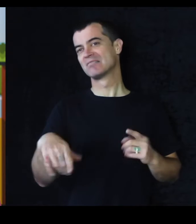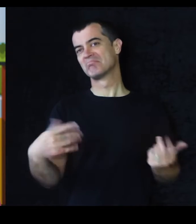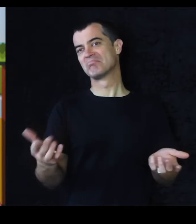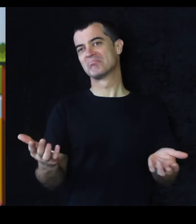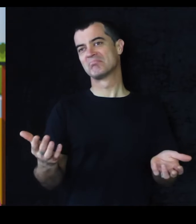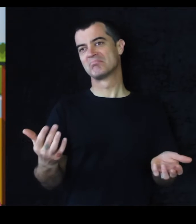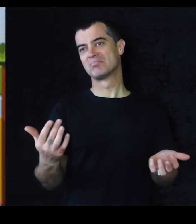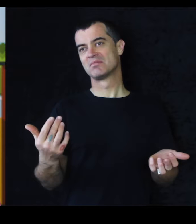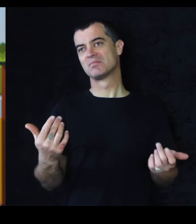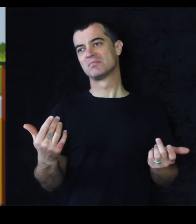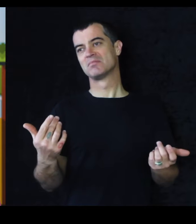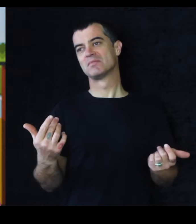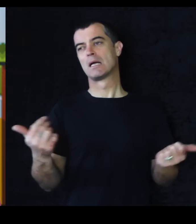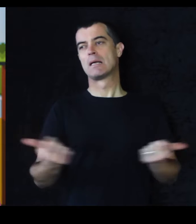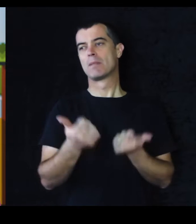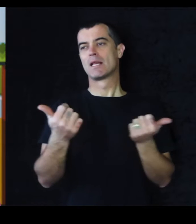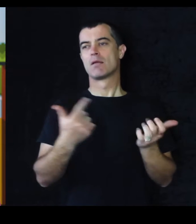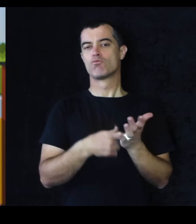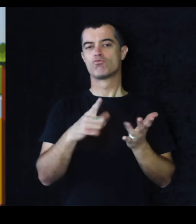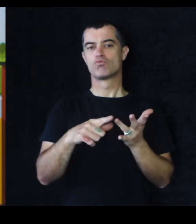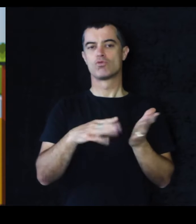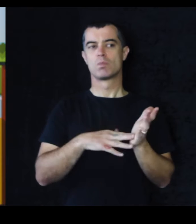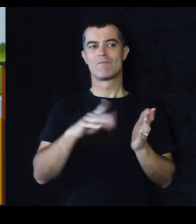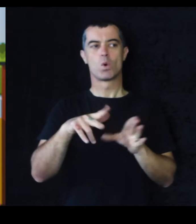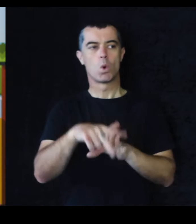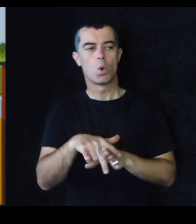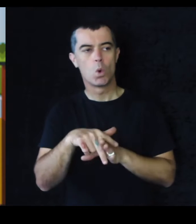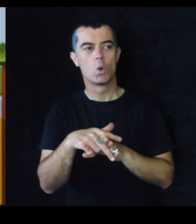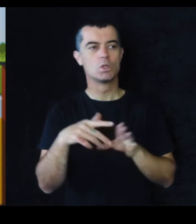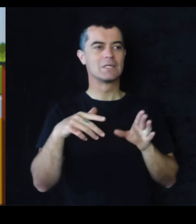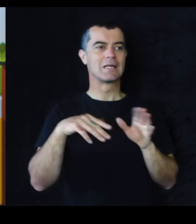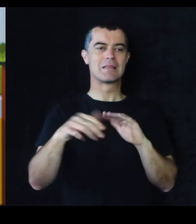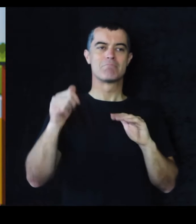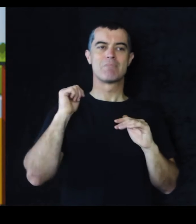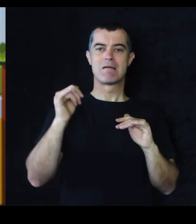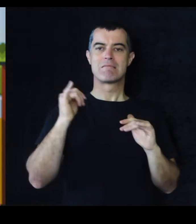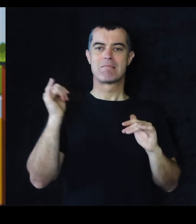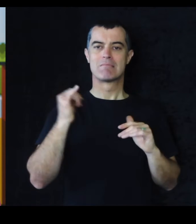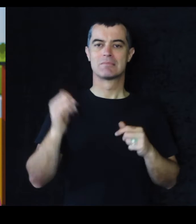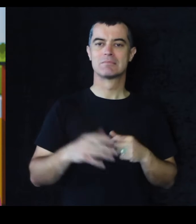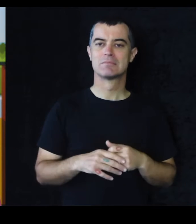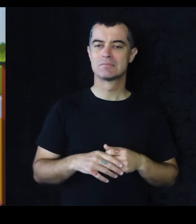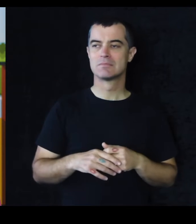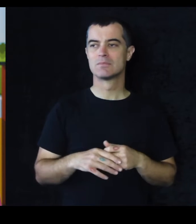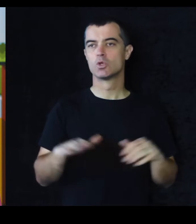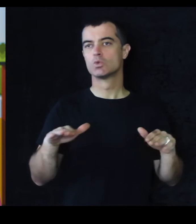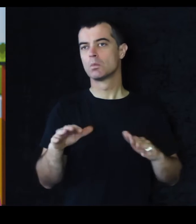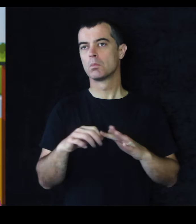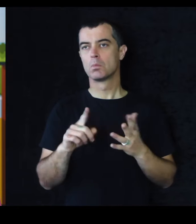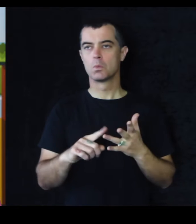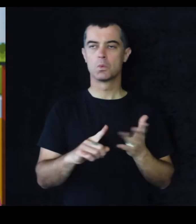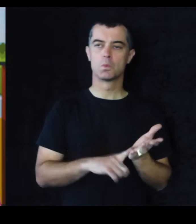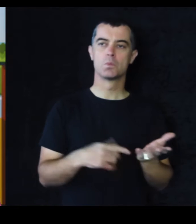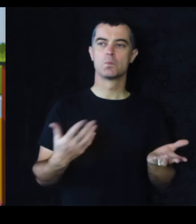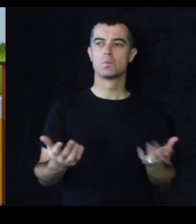and plenty of room for horses in the backyard, and a swimming pool,